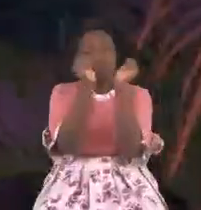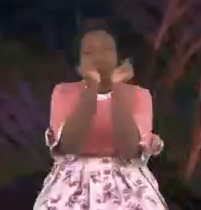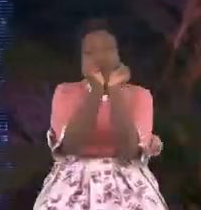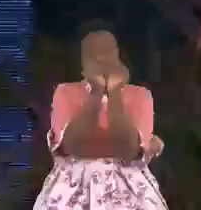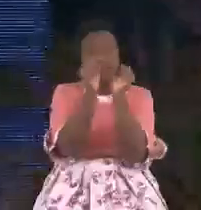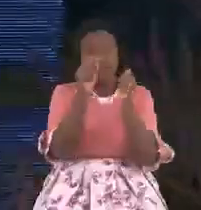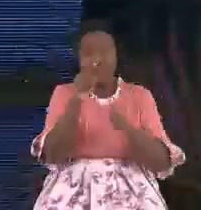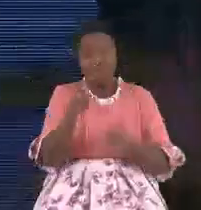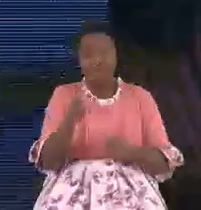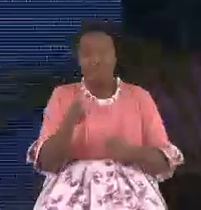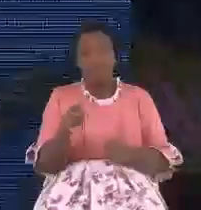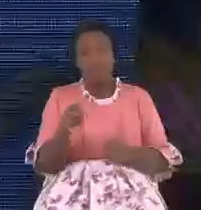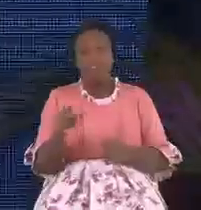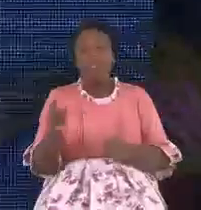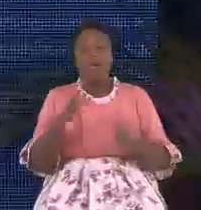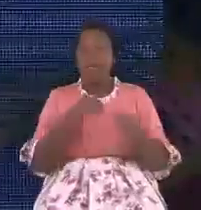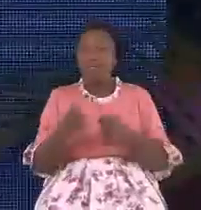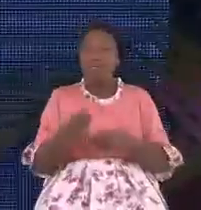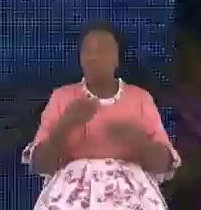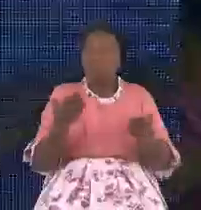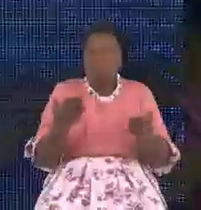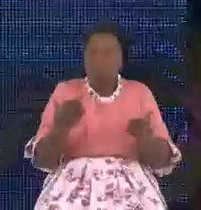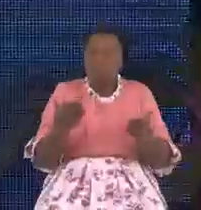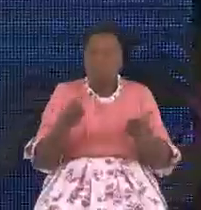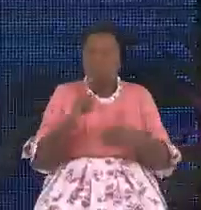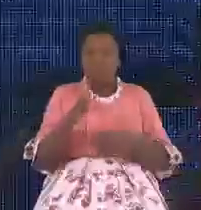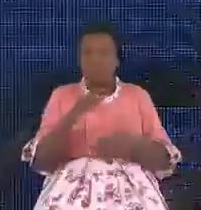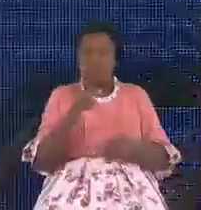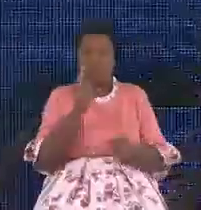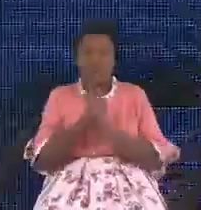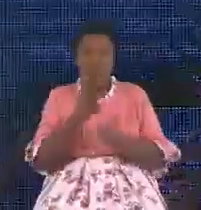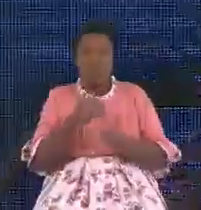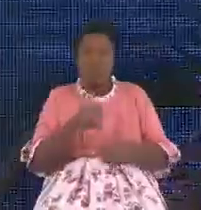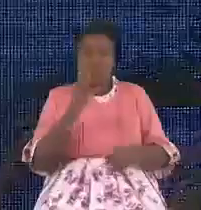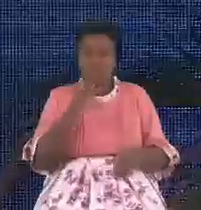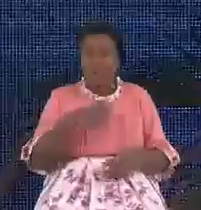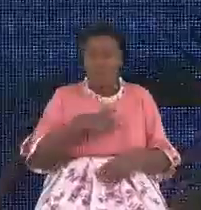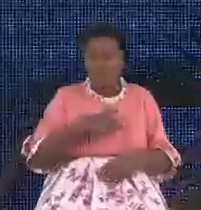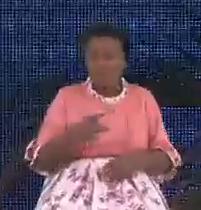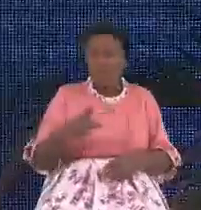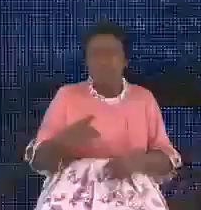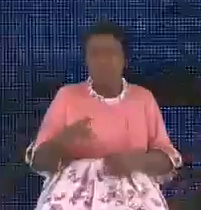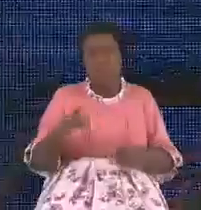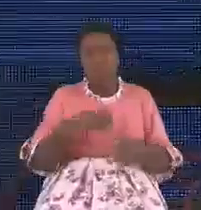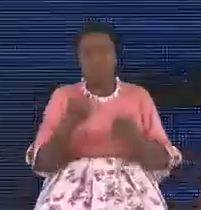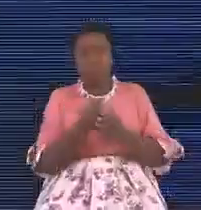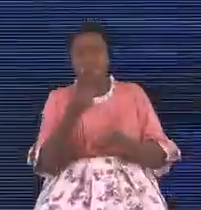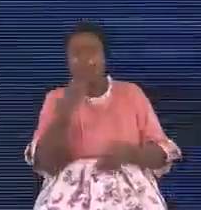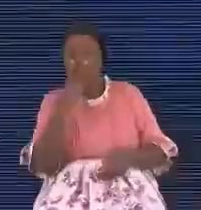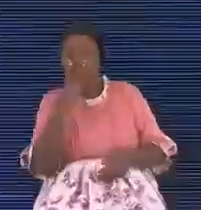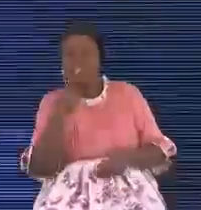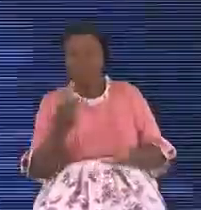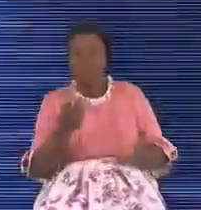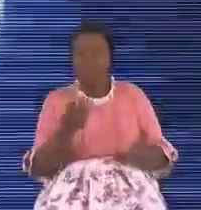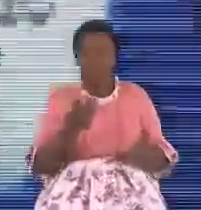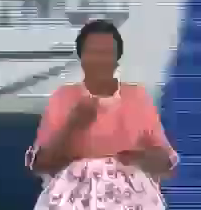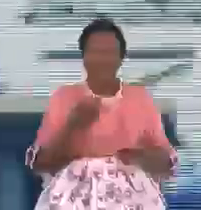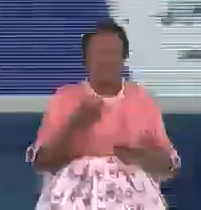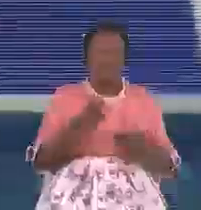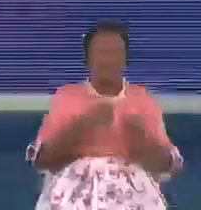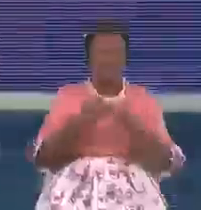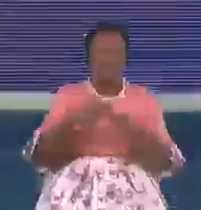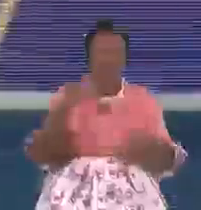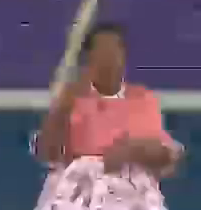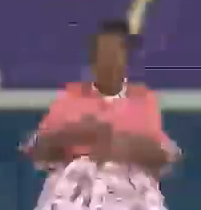is you know like you know you are dictated tobacco to addicted to alcohol addicted to any